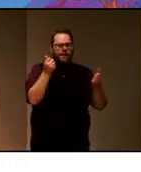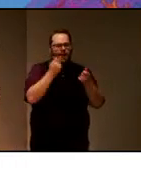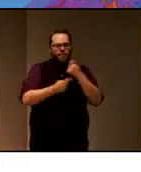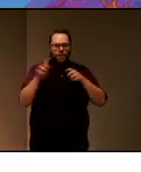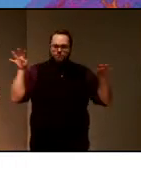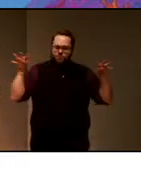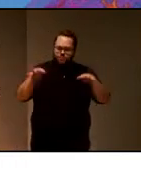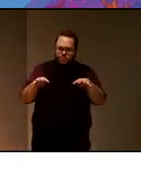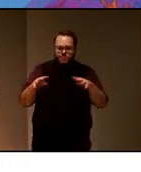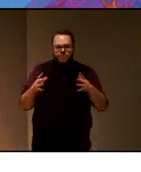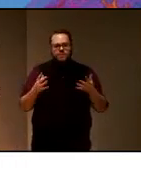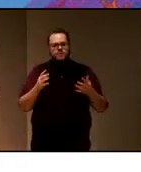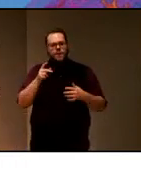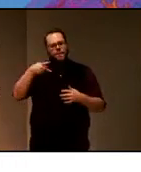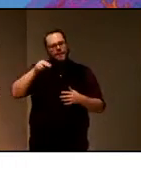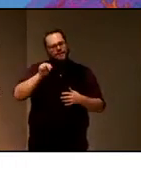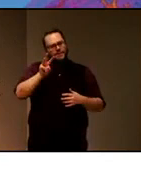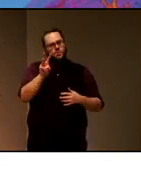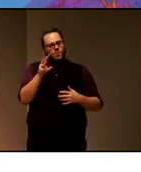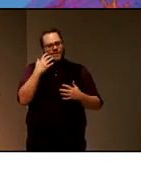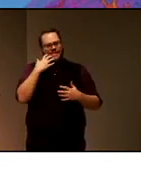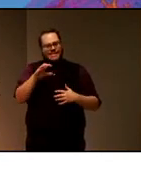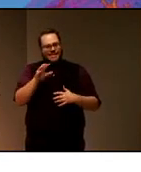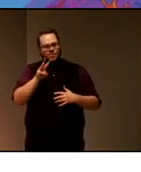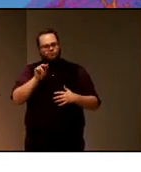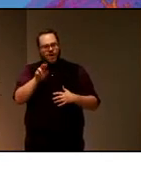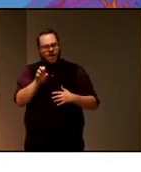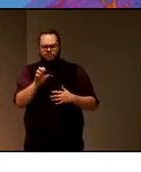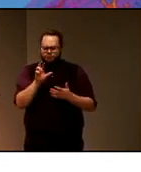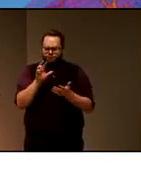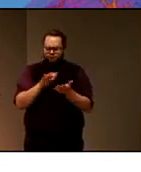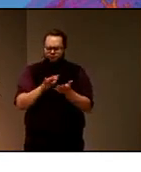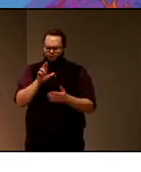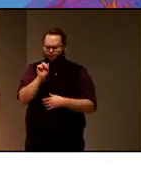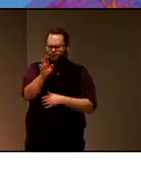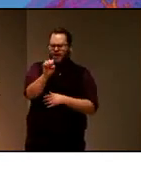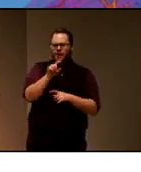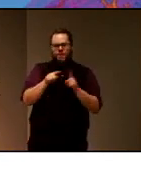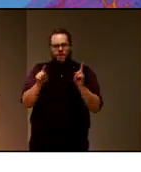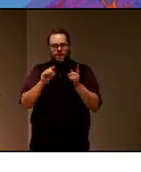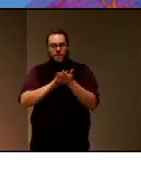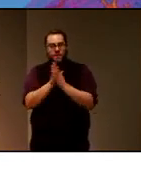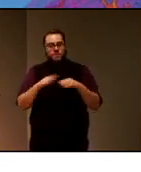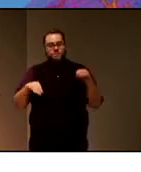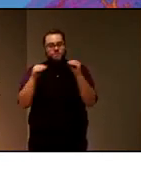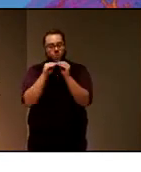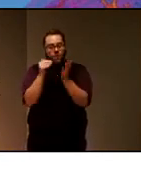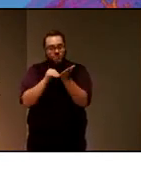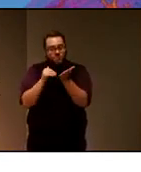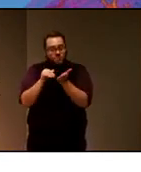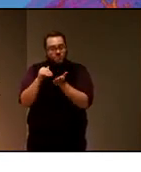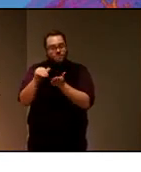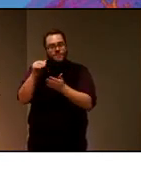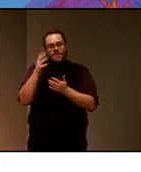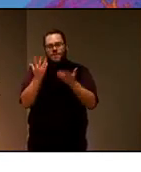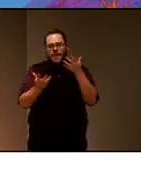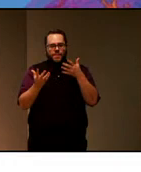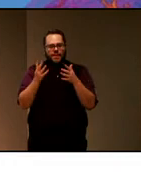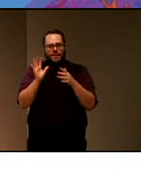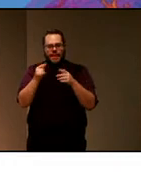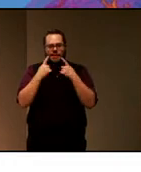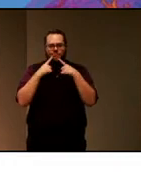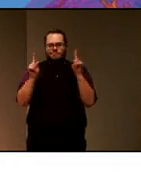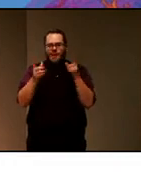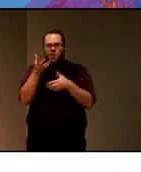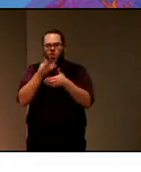know, the Pacific Northwest heat wave was so rare, but as they become more frequently, I mean, people may get lost in the headlines. But how, again, if we want to